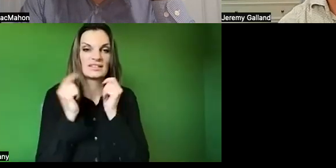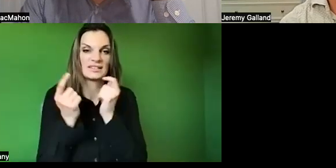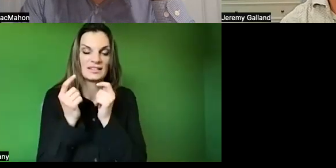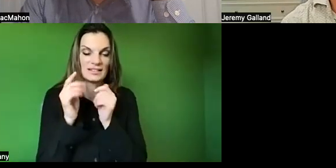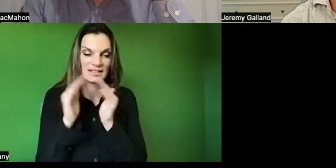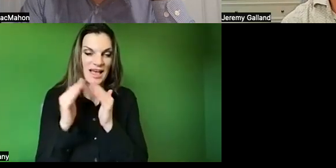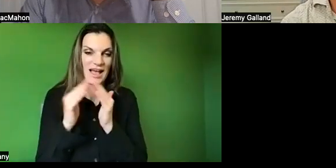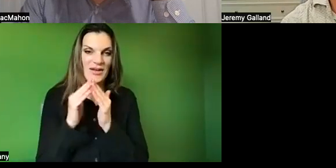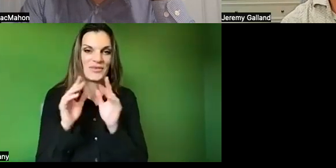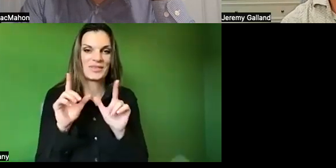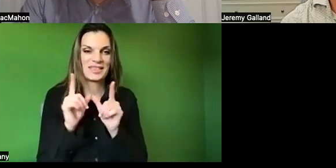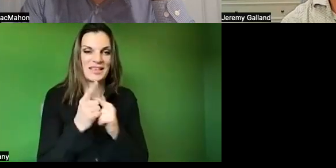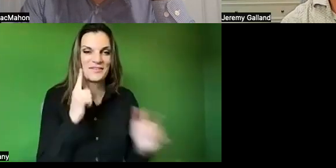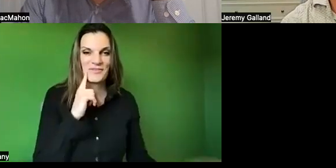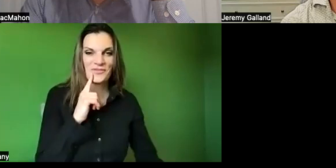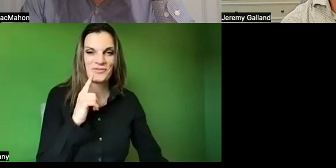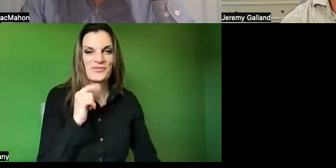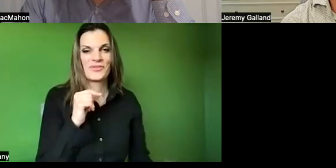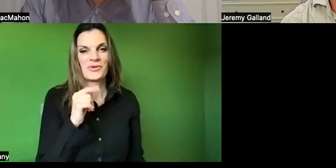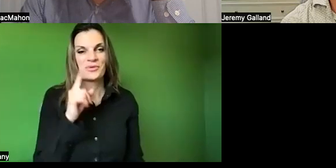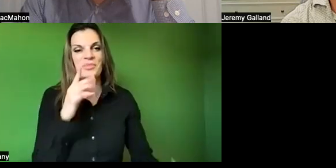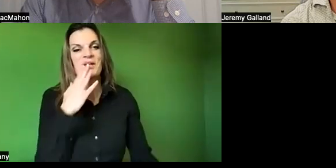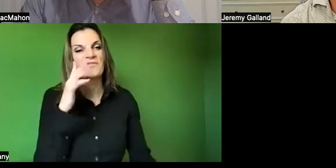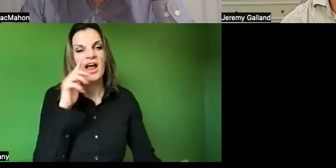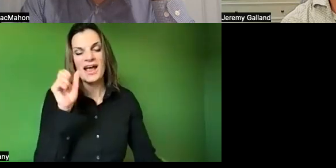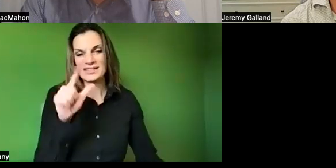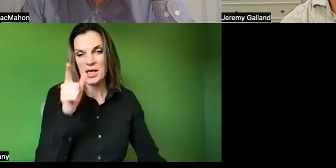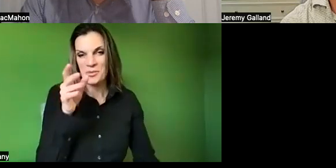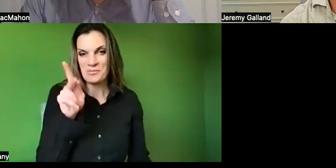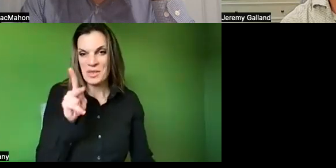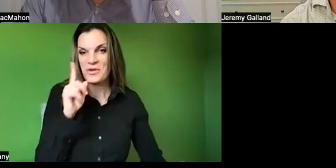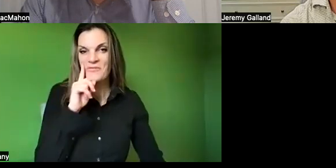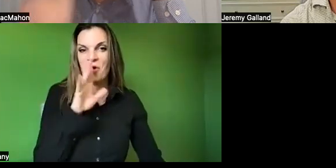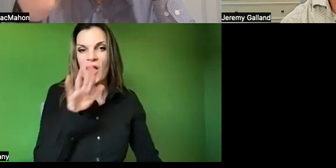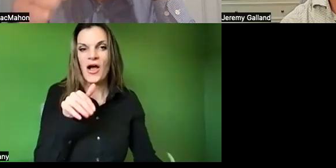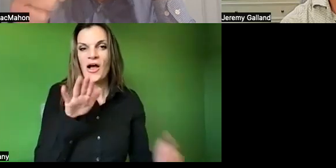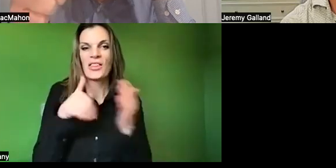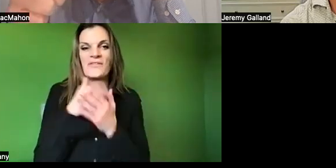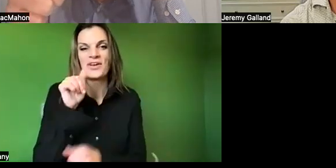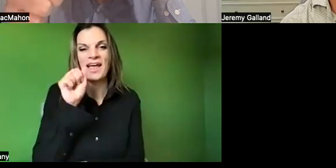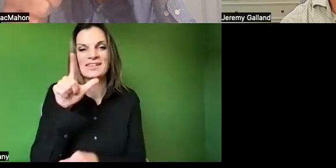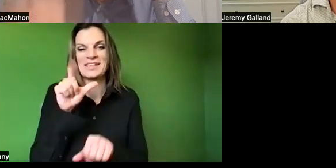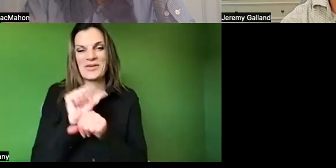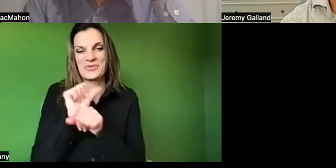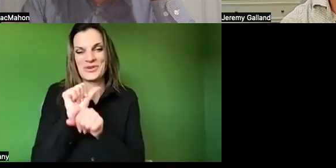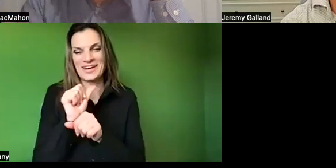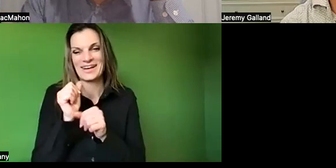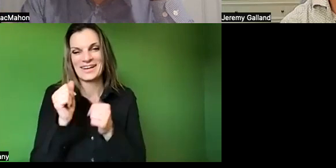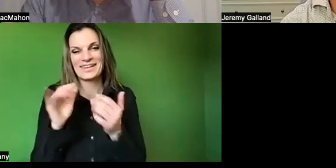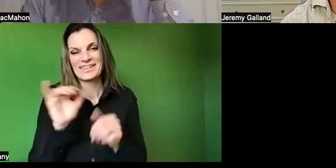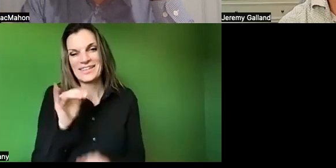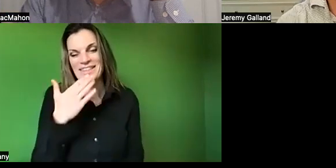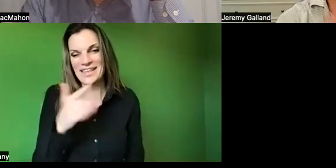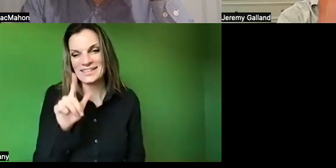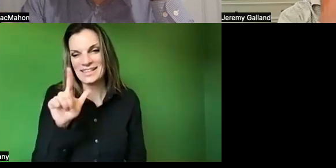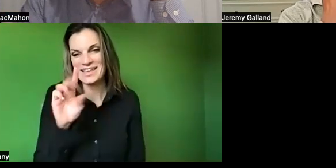this together. Thanks for our ASL people that did all of the ASL work for us also. Of course, the League of